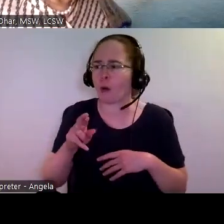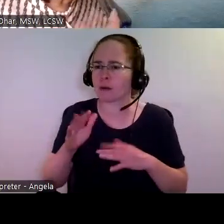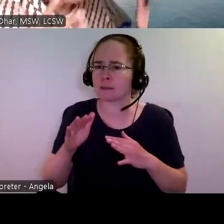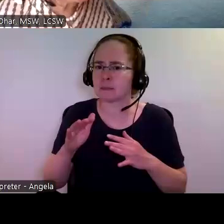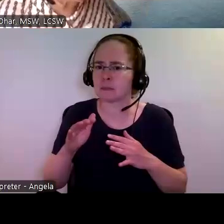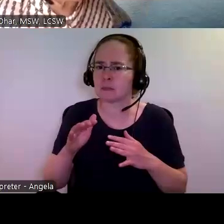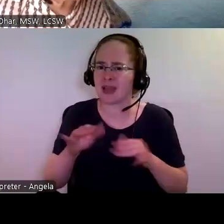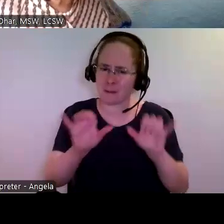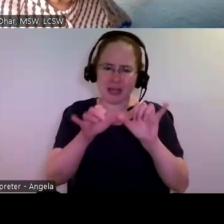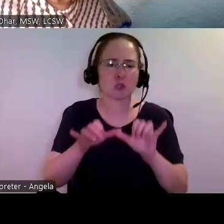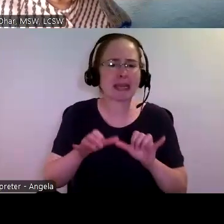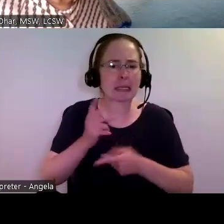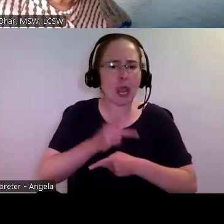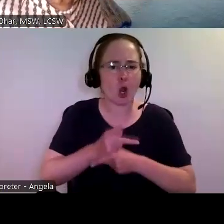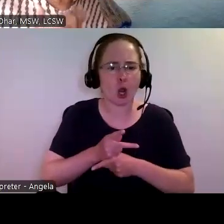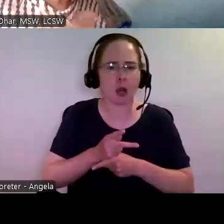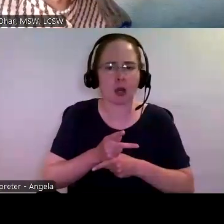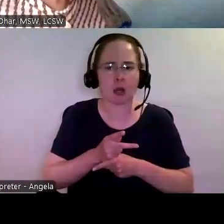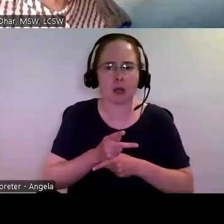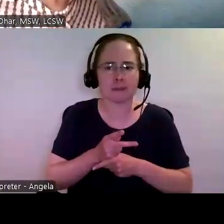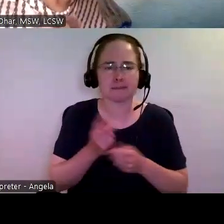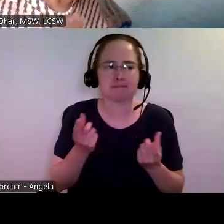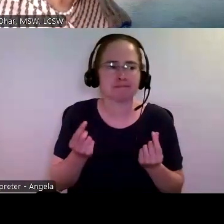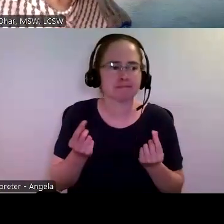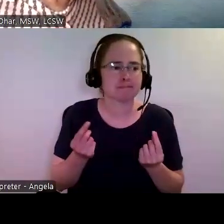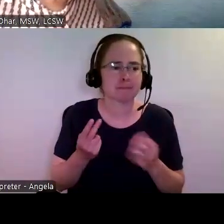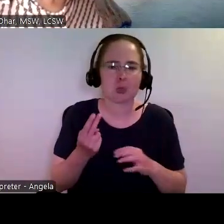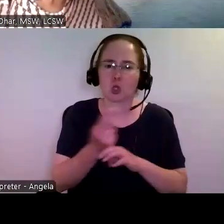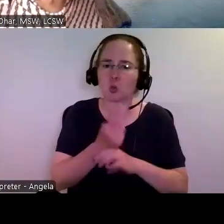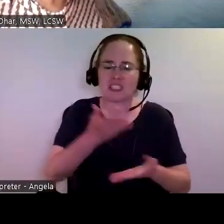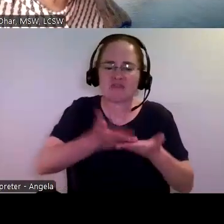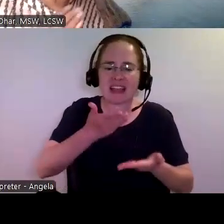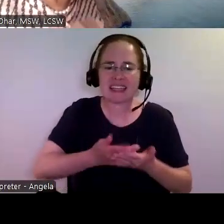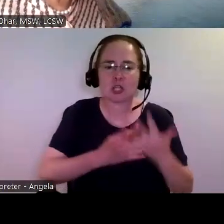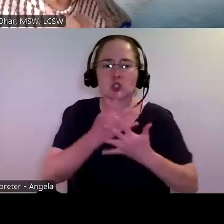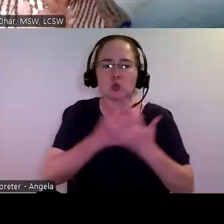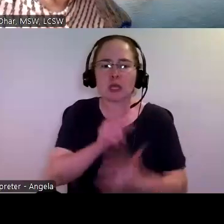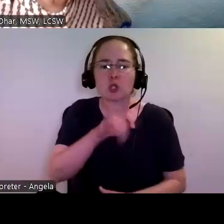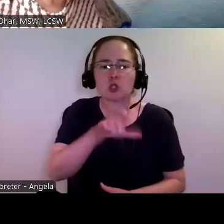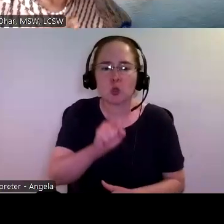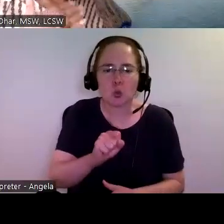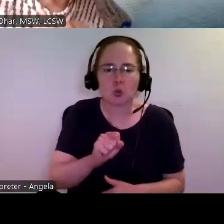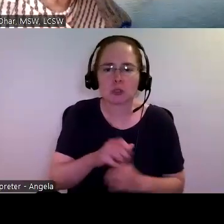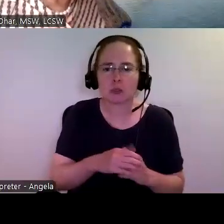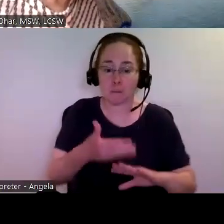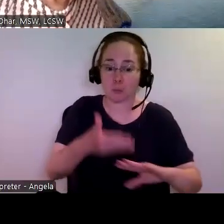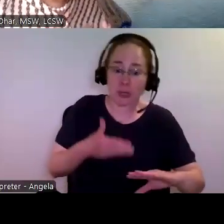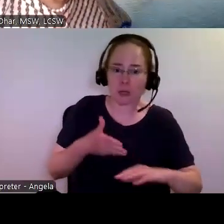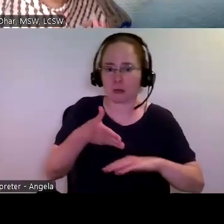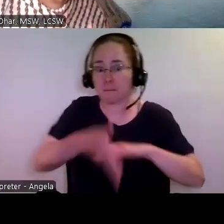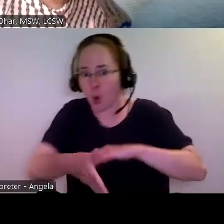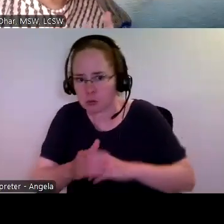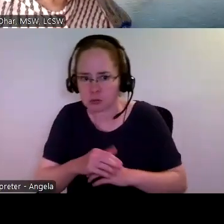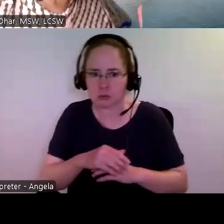or measurement care, where we are using validated screening tools pre and post or midpoint